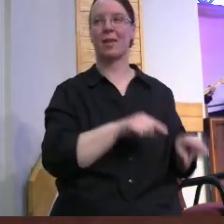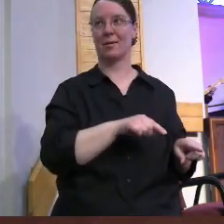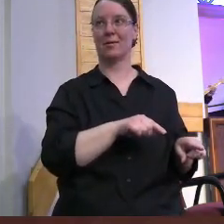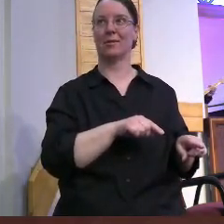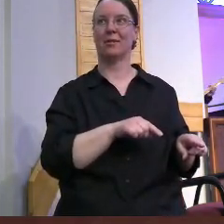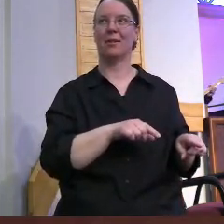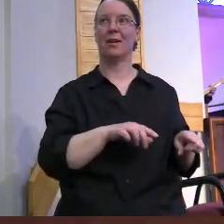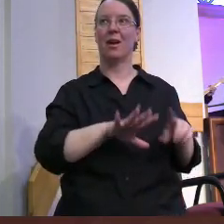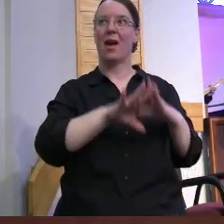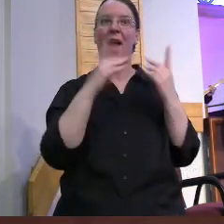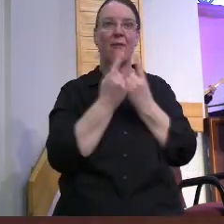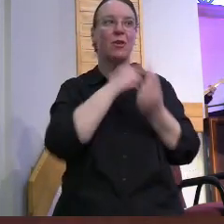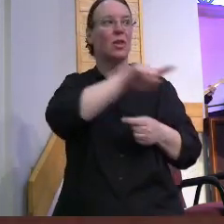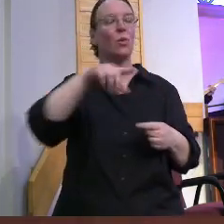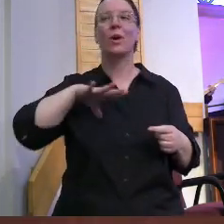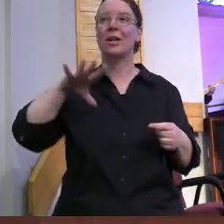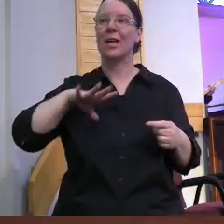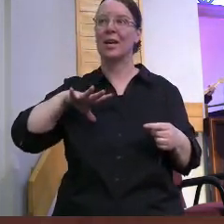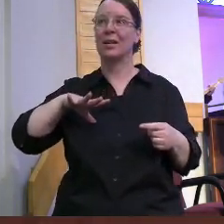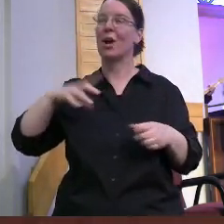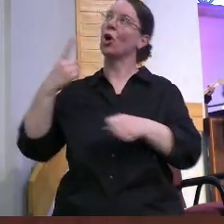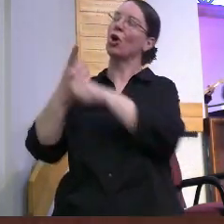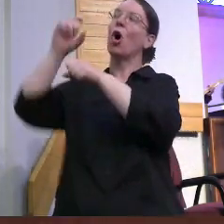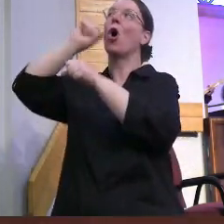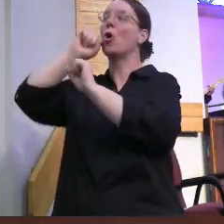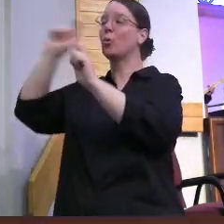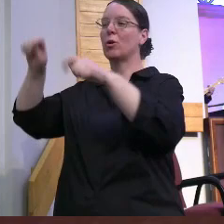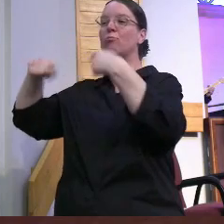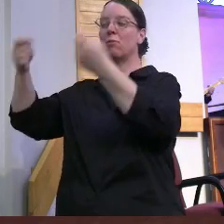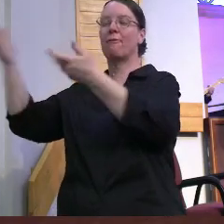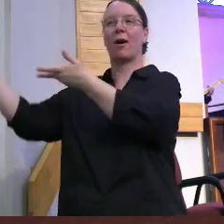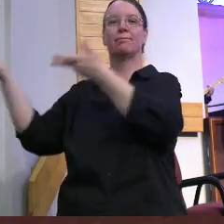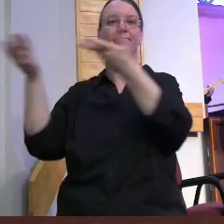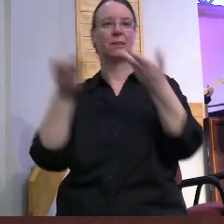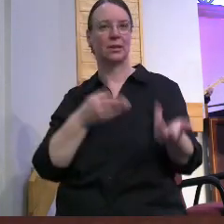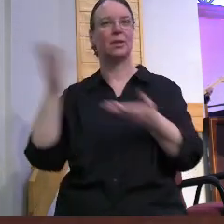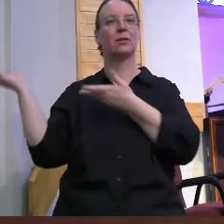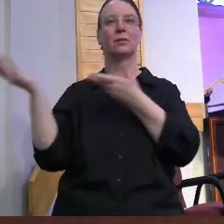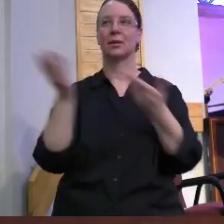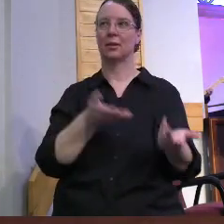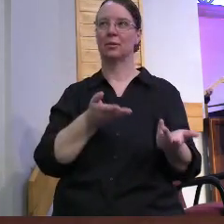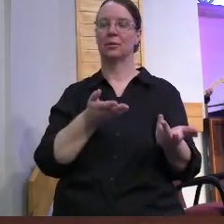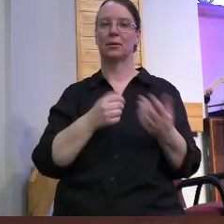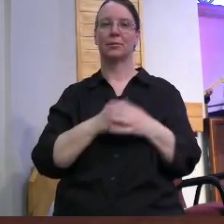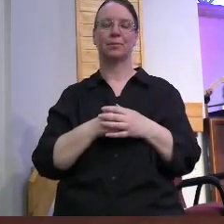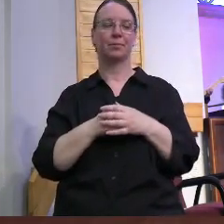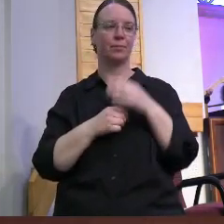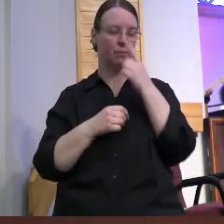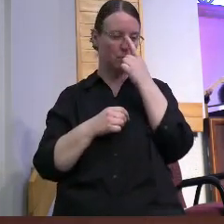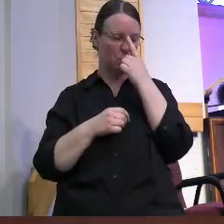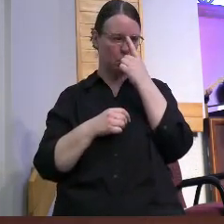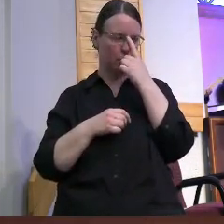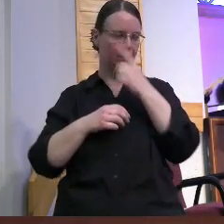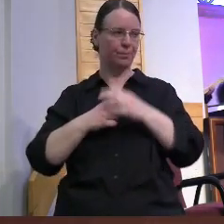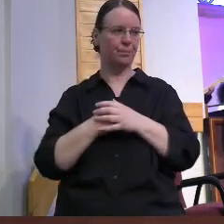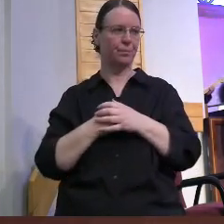of. You don't have to worry. Not even worrying can add one cubit to your stature. Don't worry about it. Leave it with God. He's more than